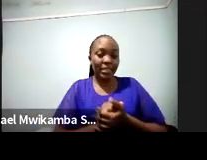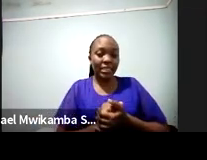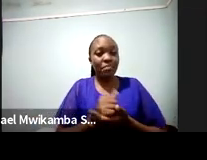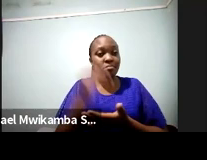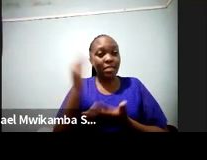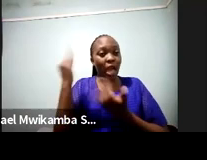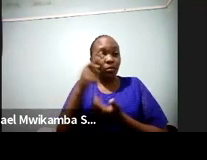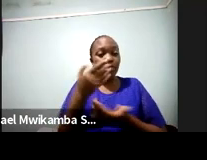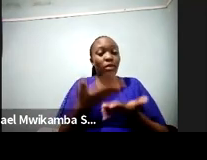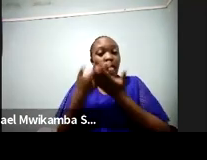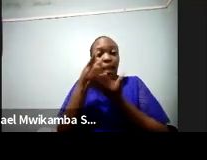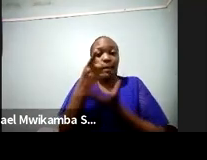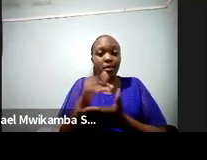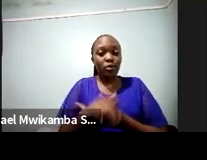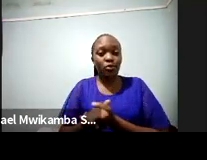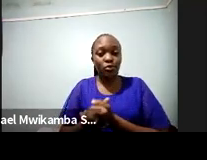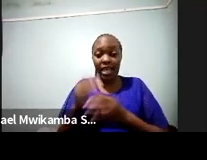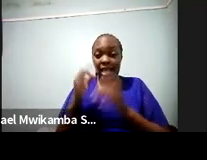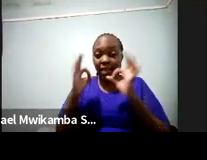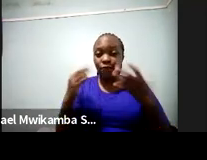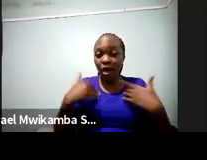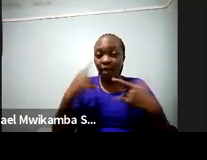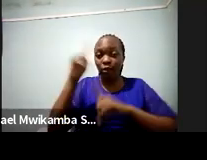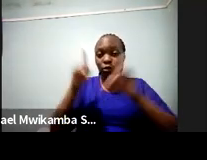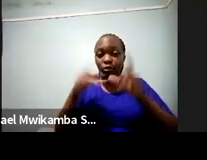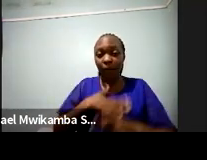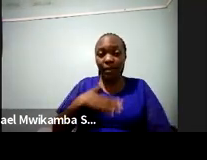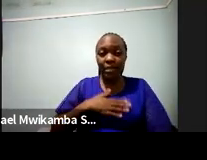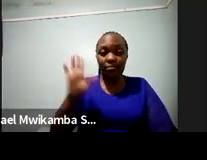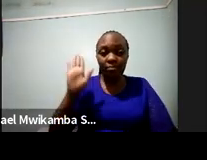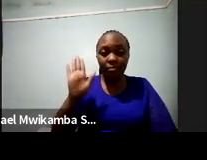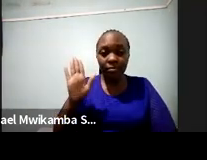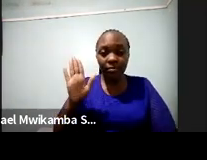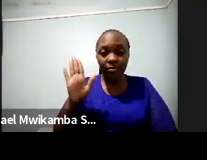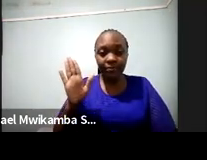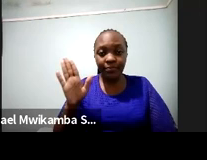next area of concern? Any question?